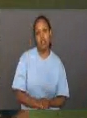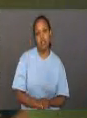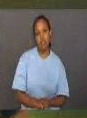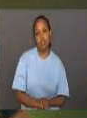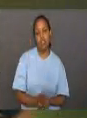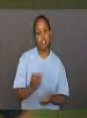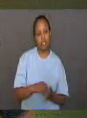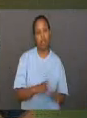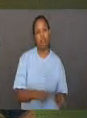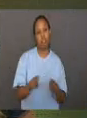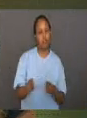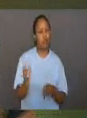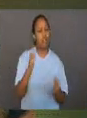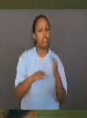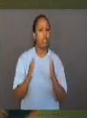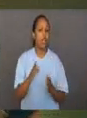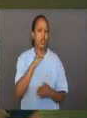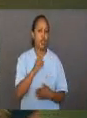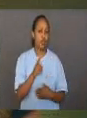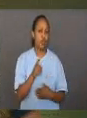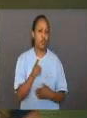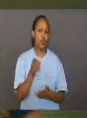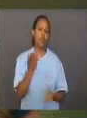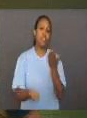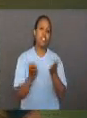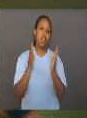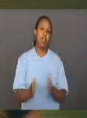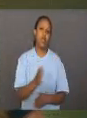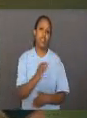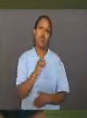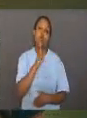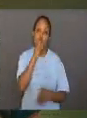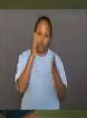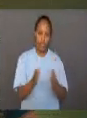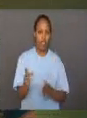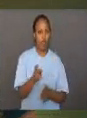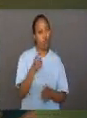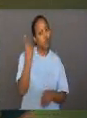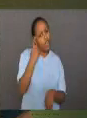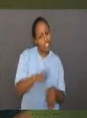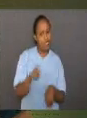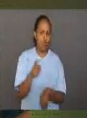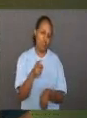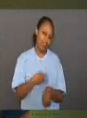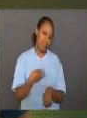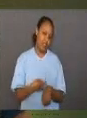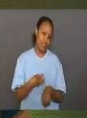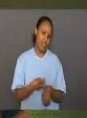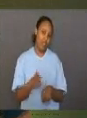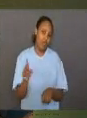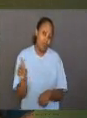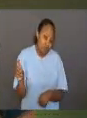It can also be difficult to be fair and truthful all the time,